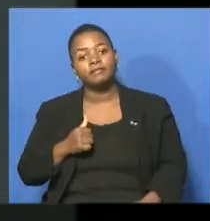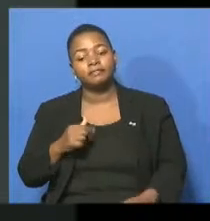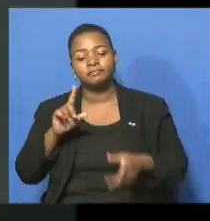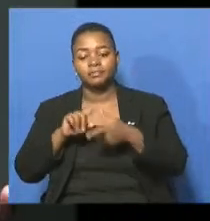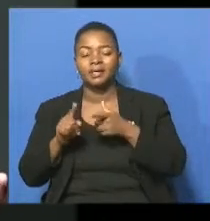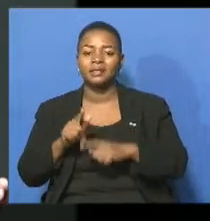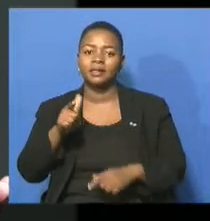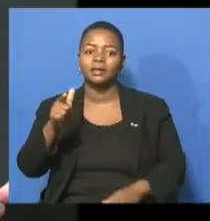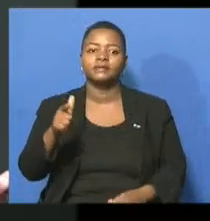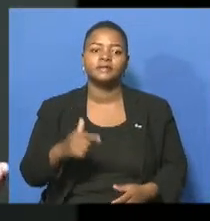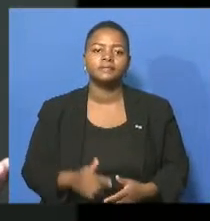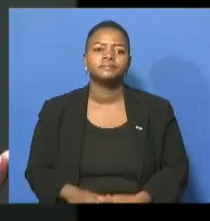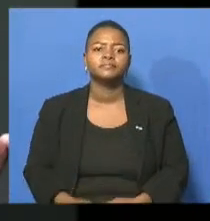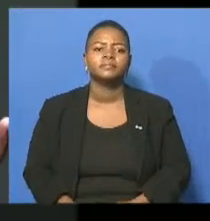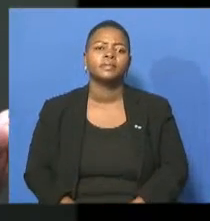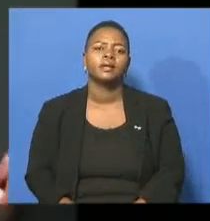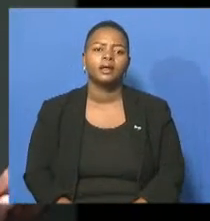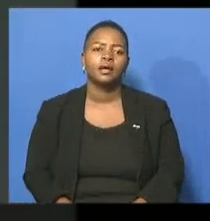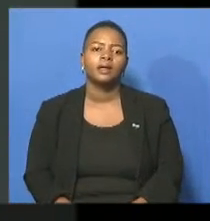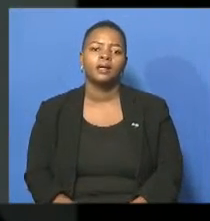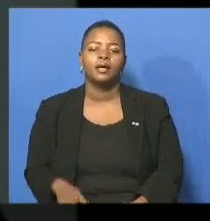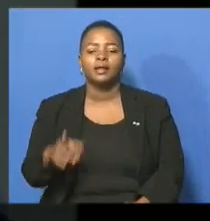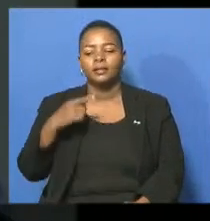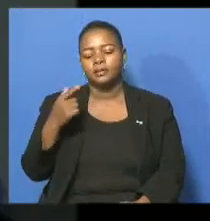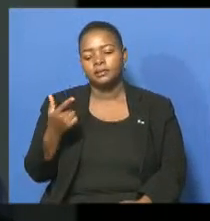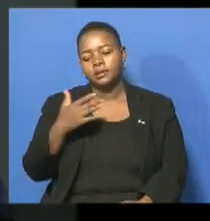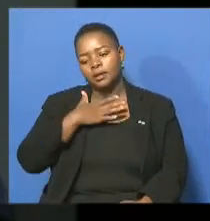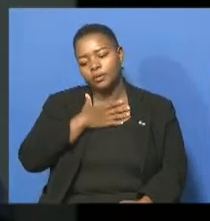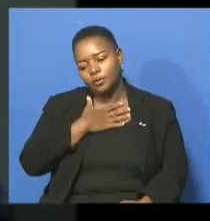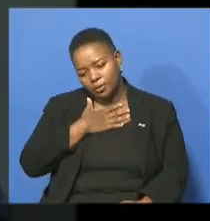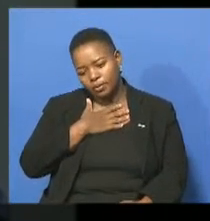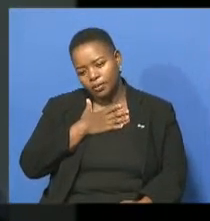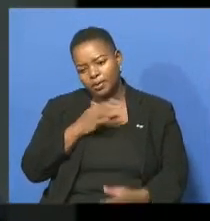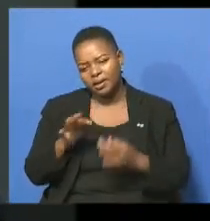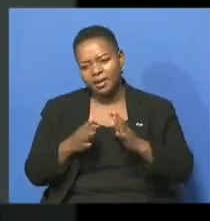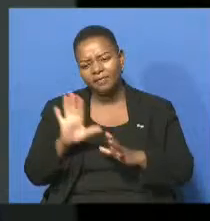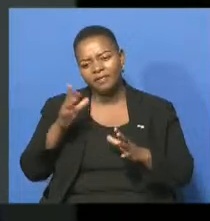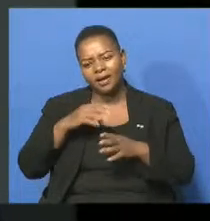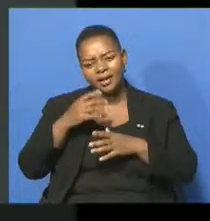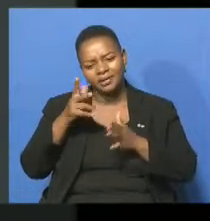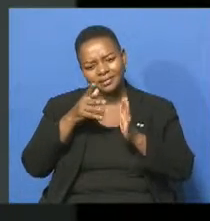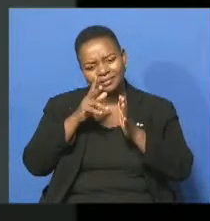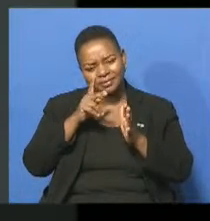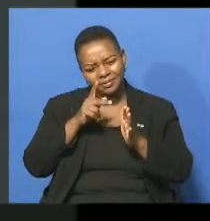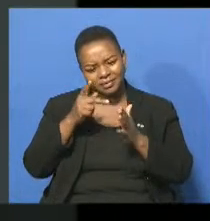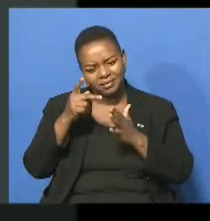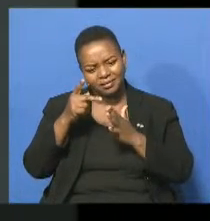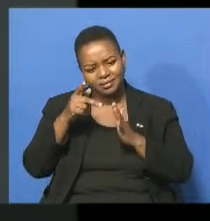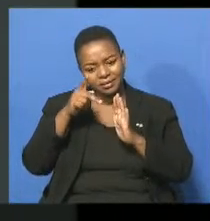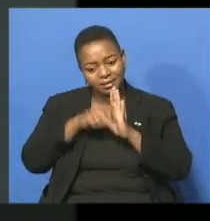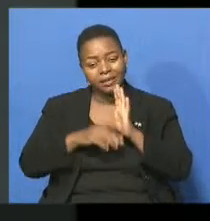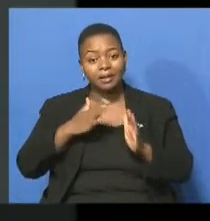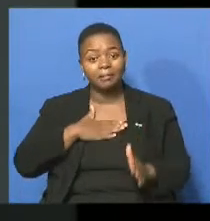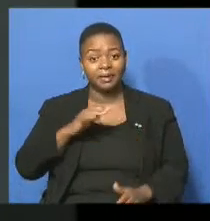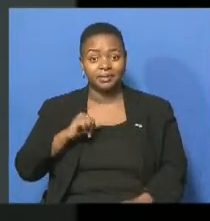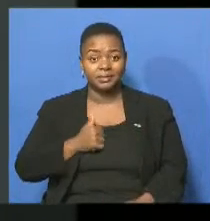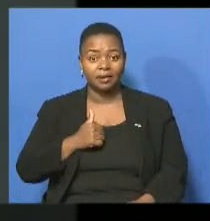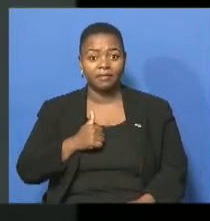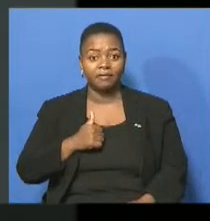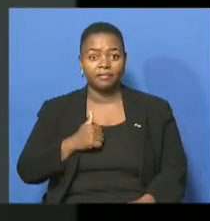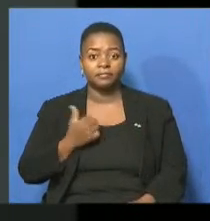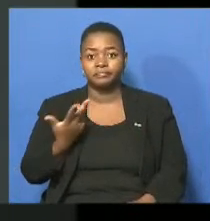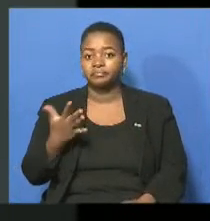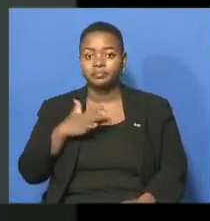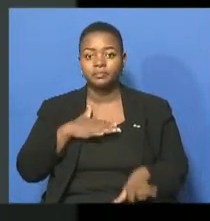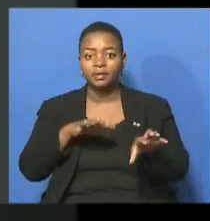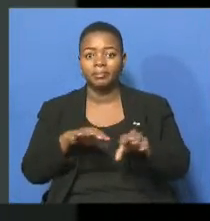decide, Kana me when I'm gone, who's going to look after my children? So let me just kill